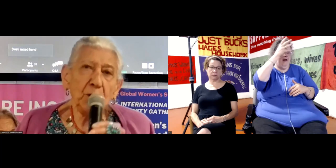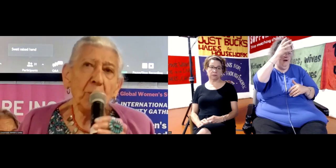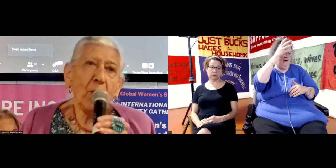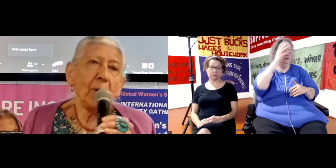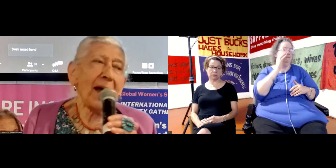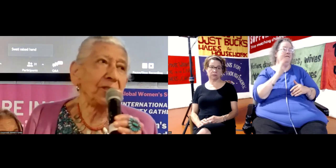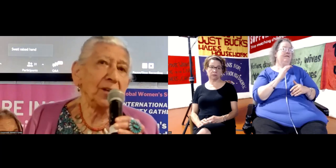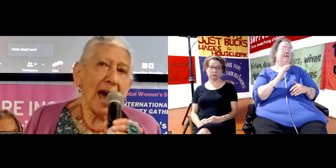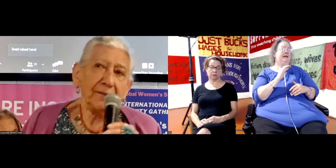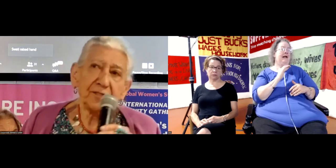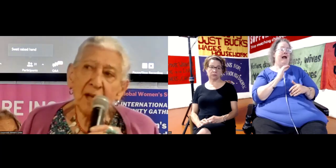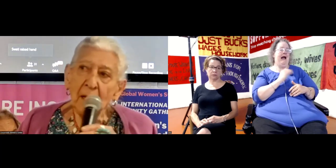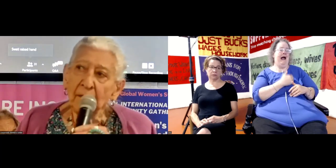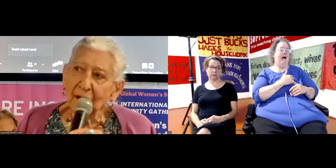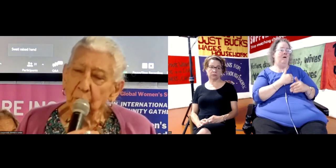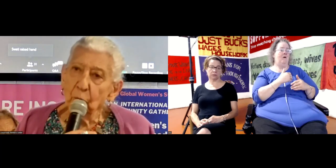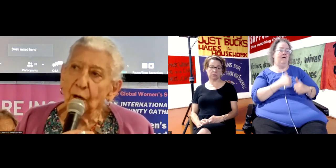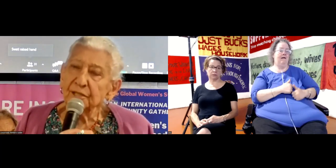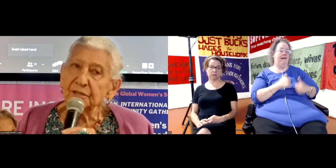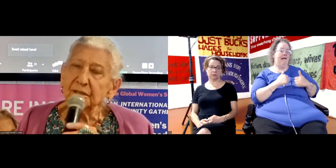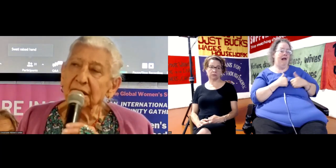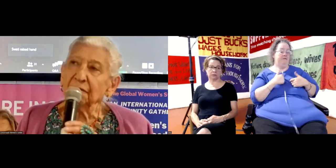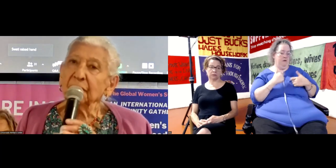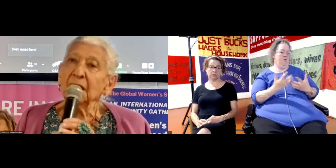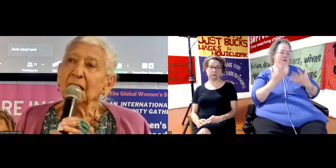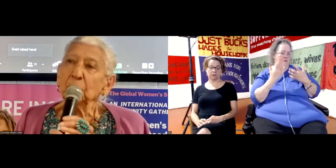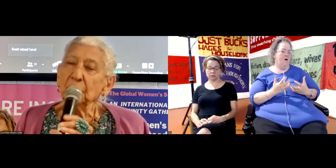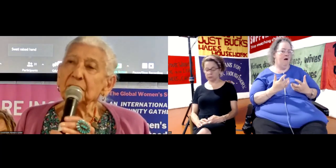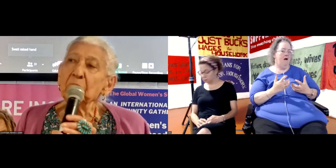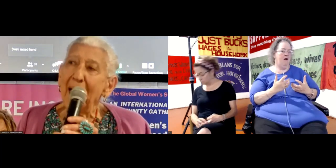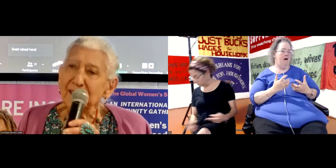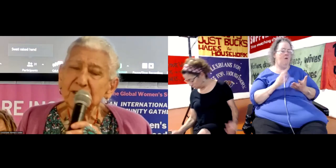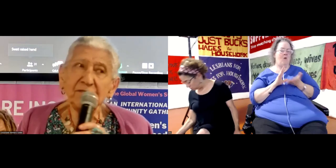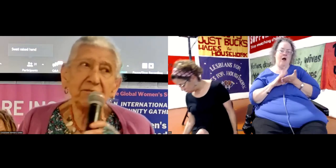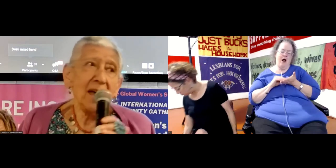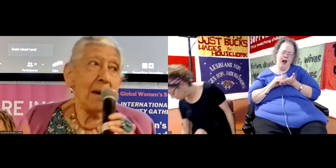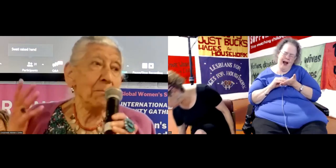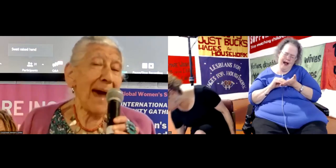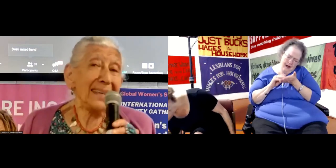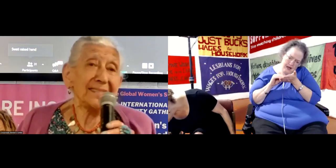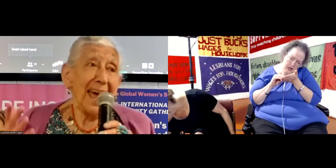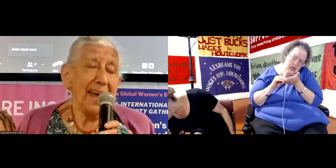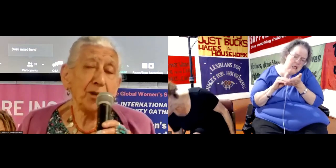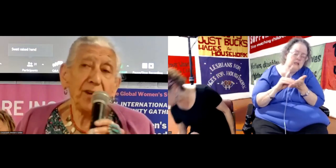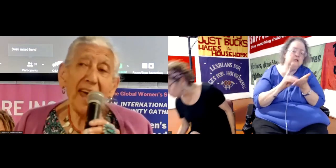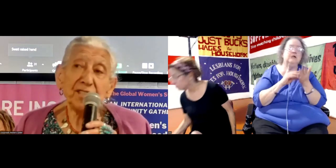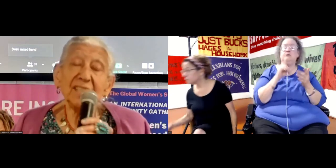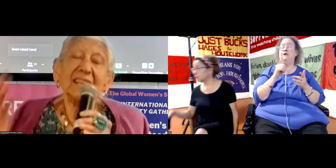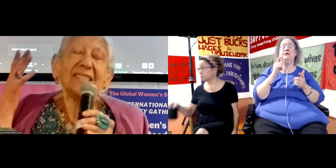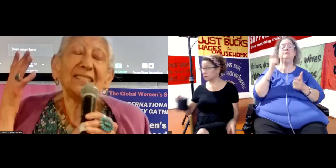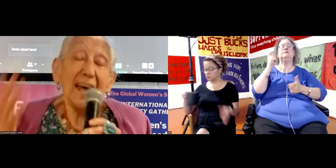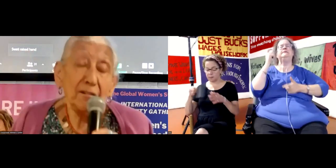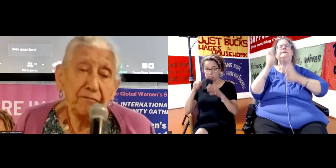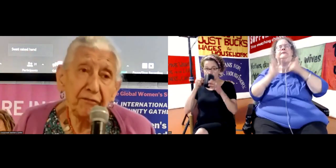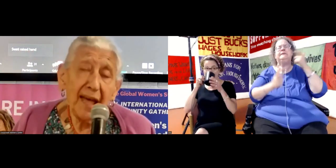We knew more about the lives that we wanted to live. It was a massive mass education,